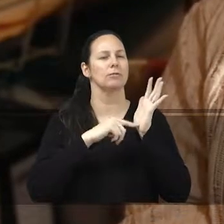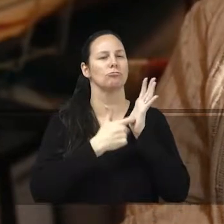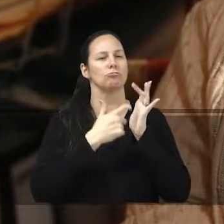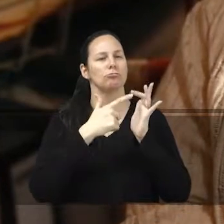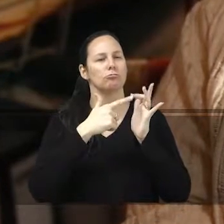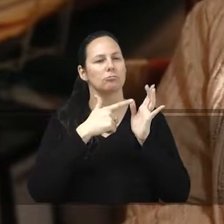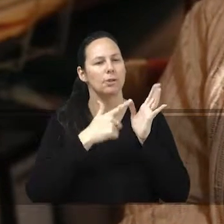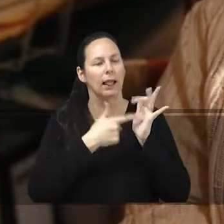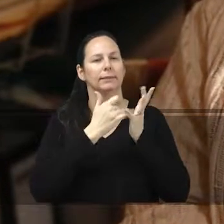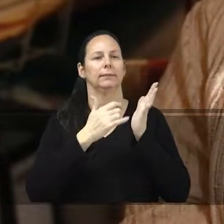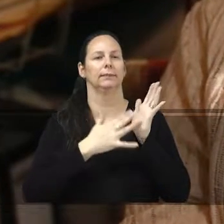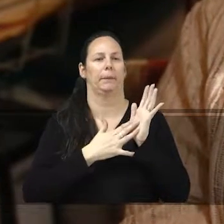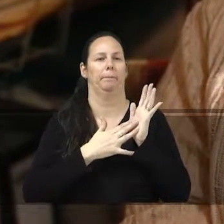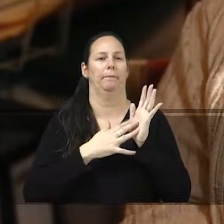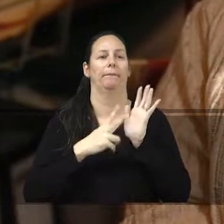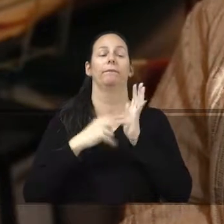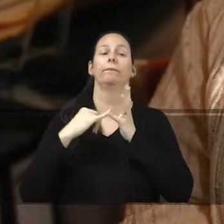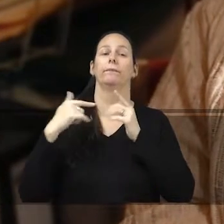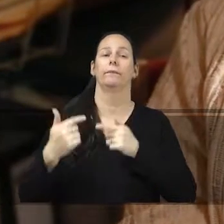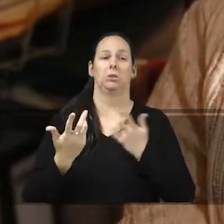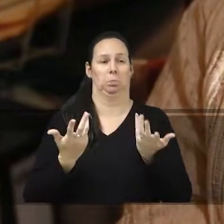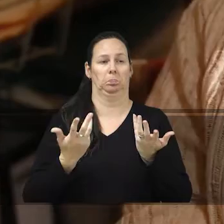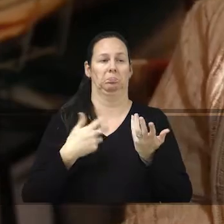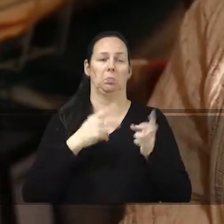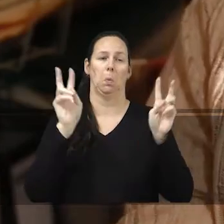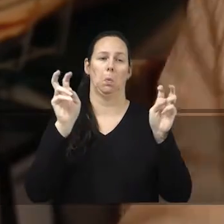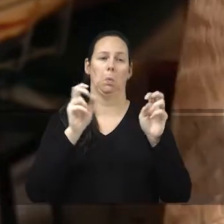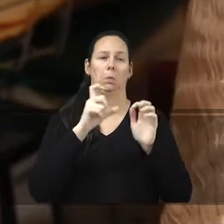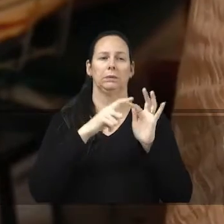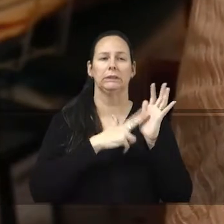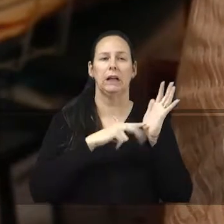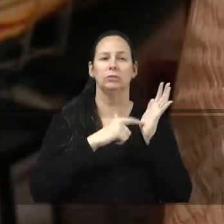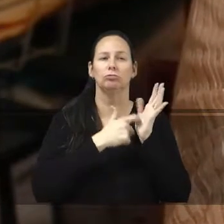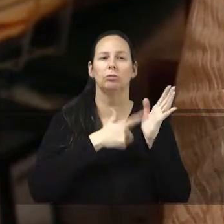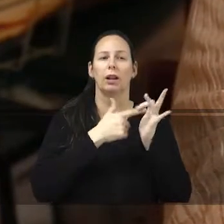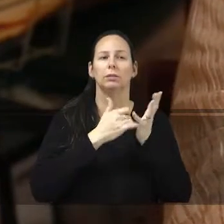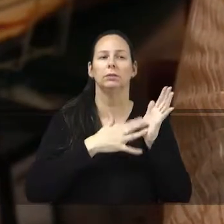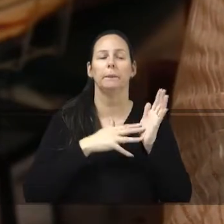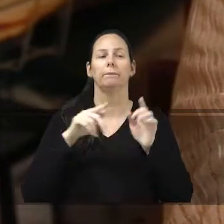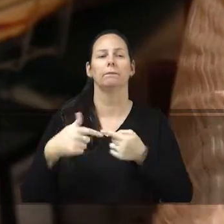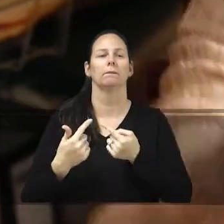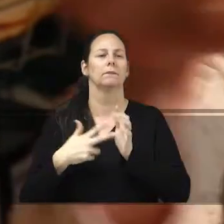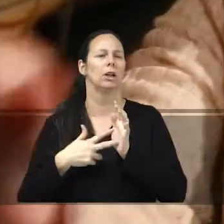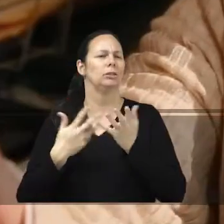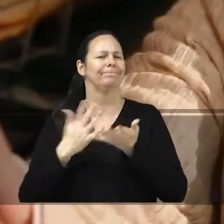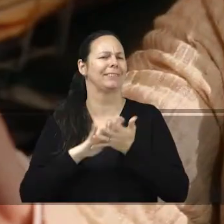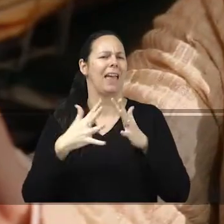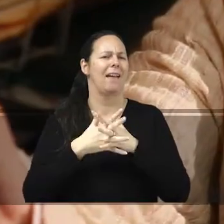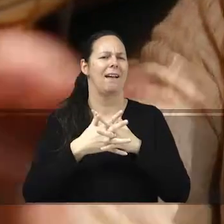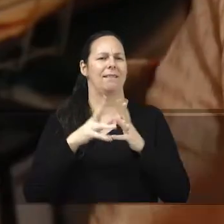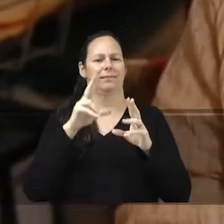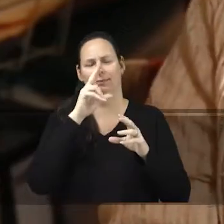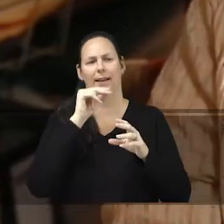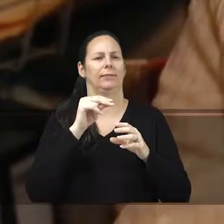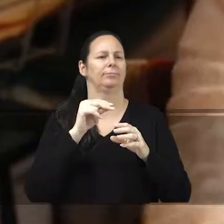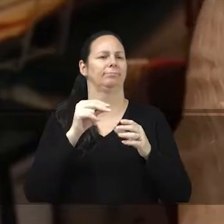centralism versus, what I call centralism versus regionalism. How much does the Vatican hold on to, and how much does it